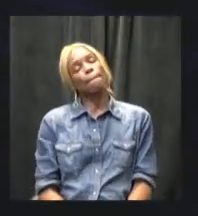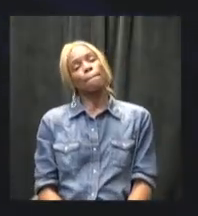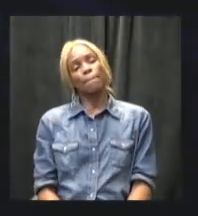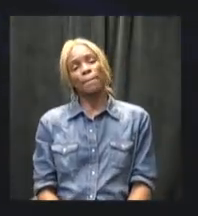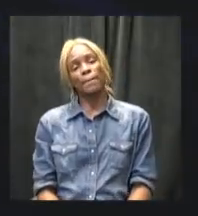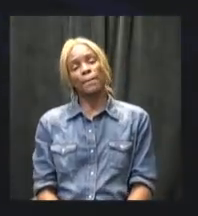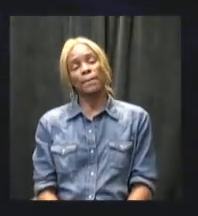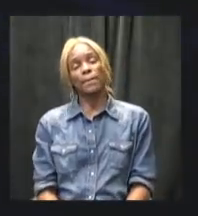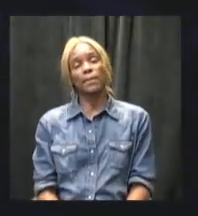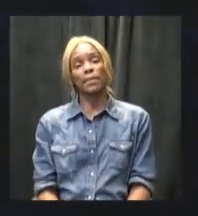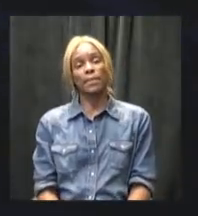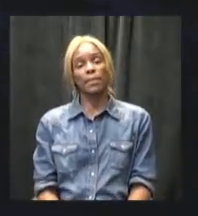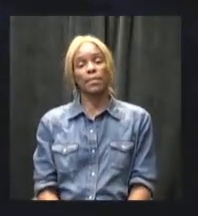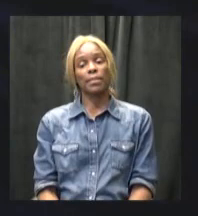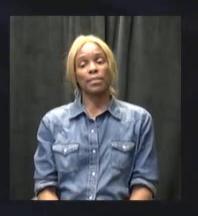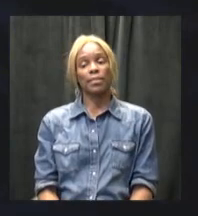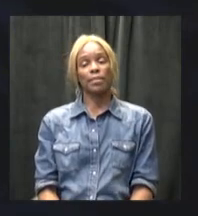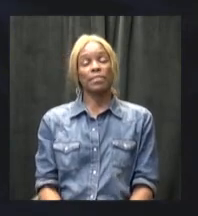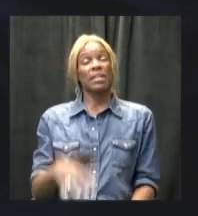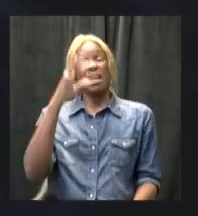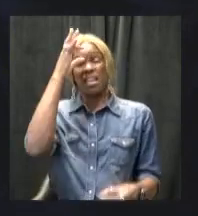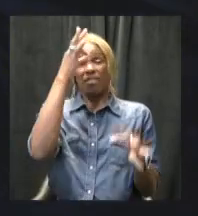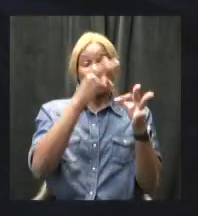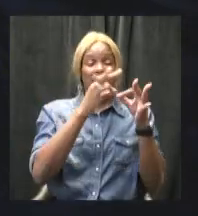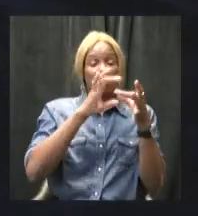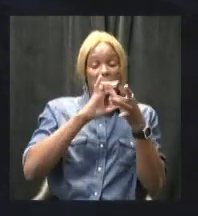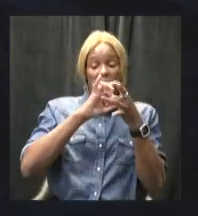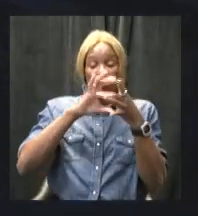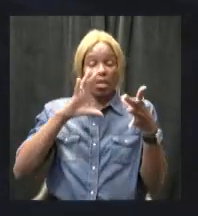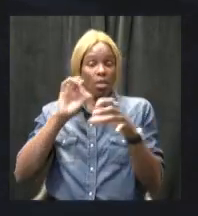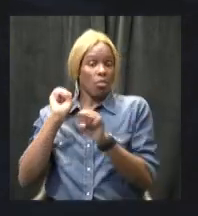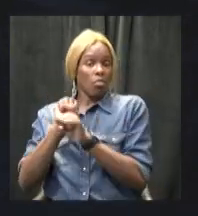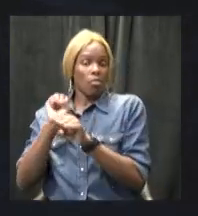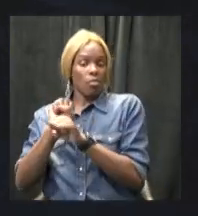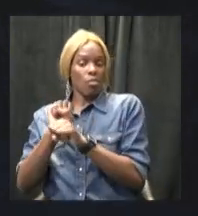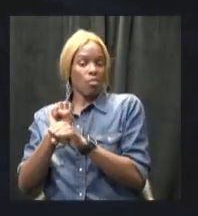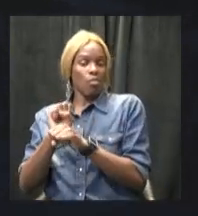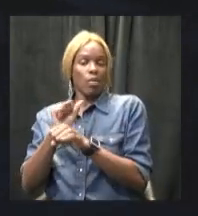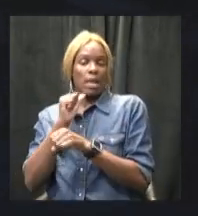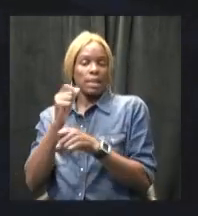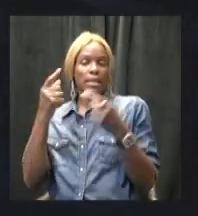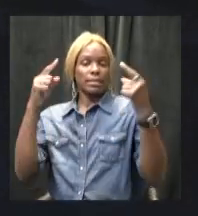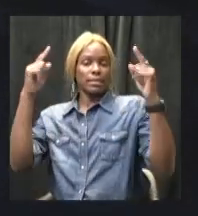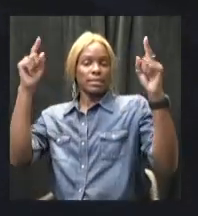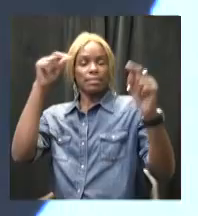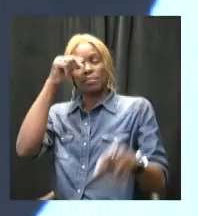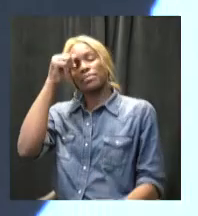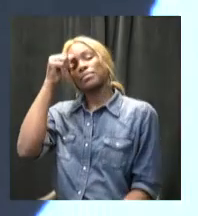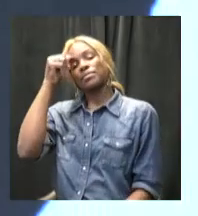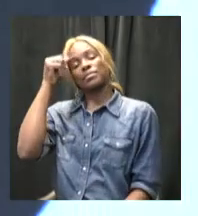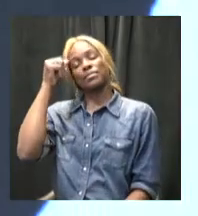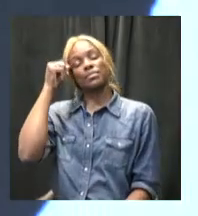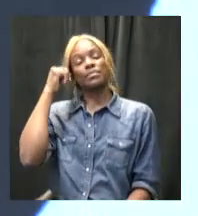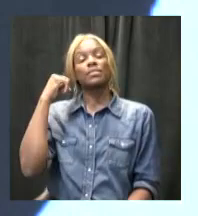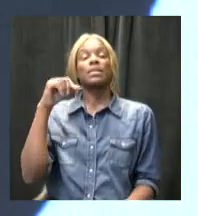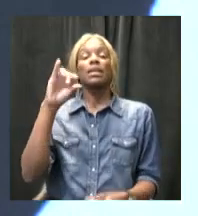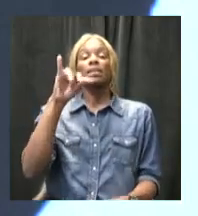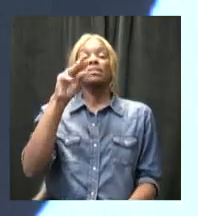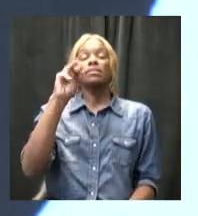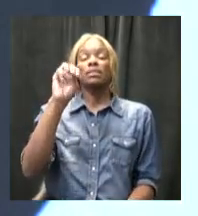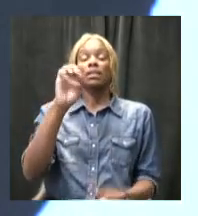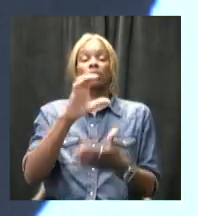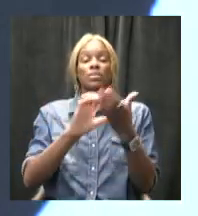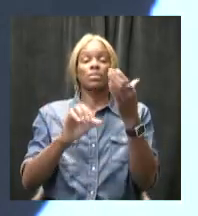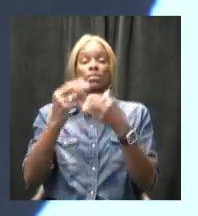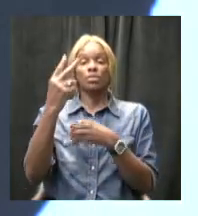we are. Faith without works is dead. That's what James chapter 2, verses 14 through 17